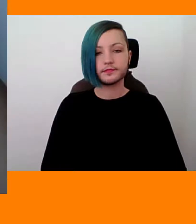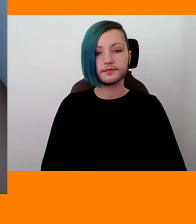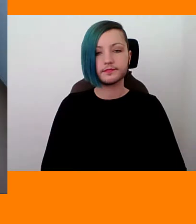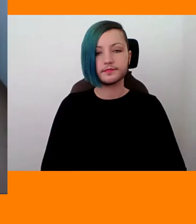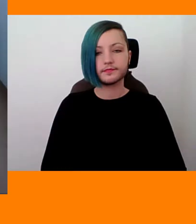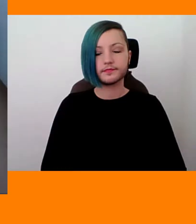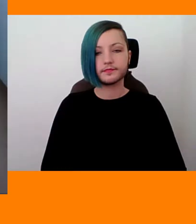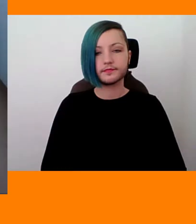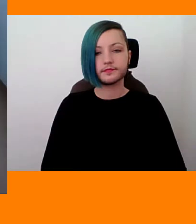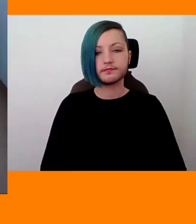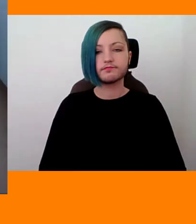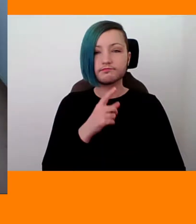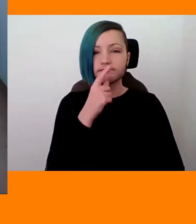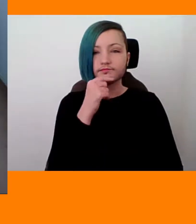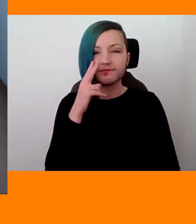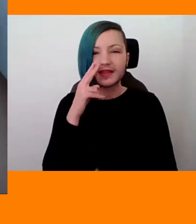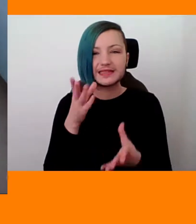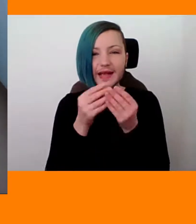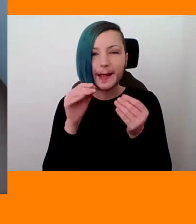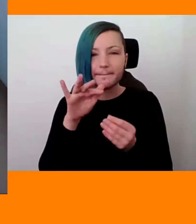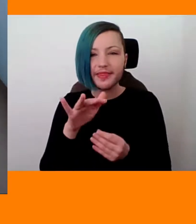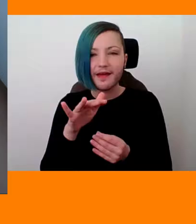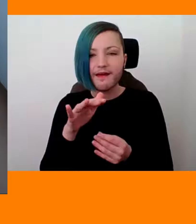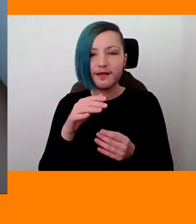You can see the tiny little gap there that I've left.